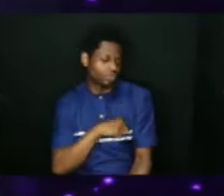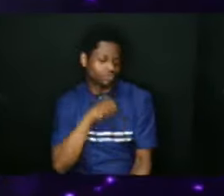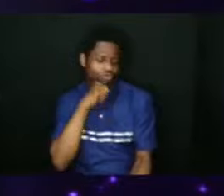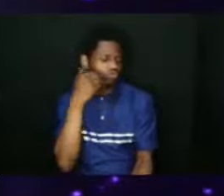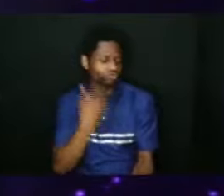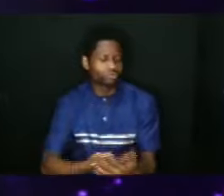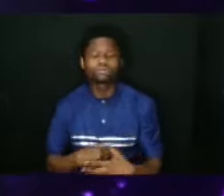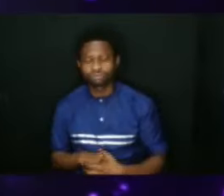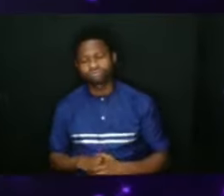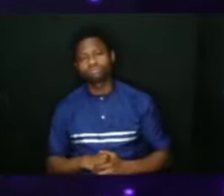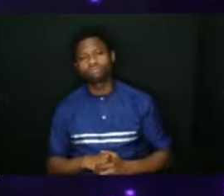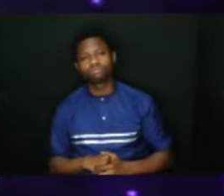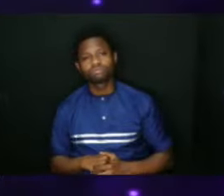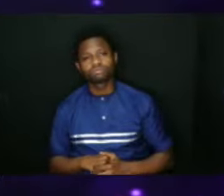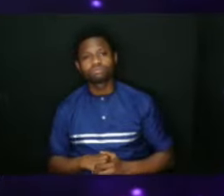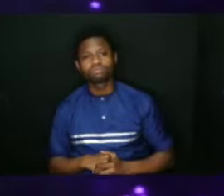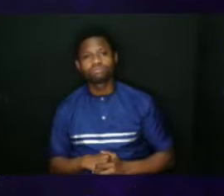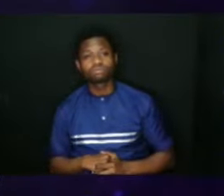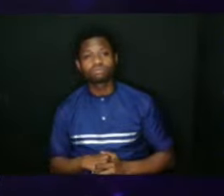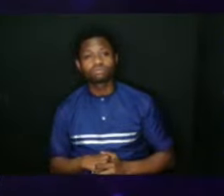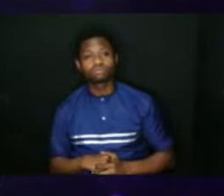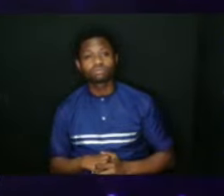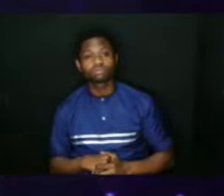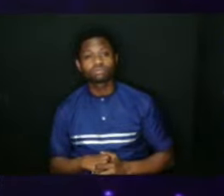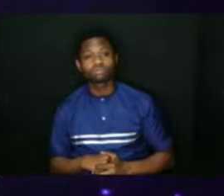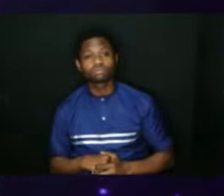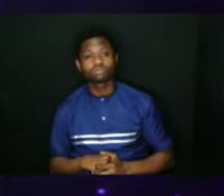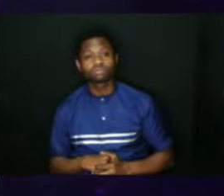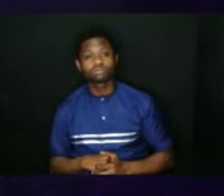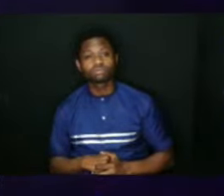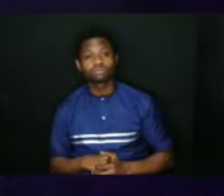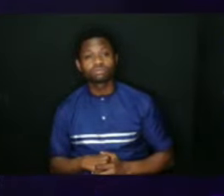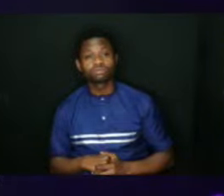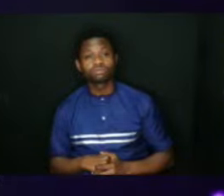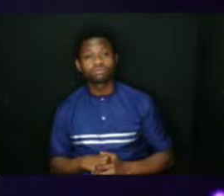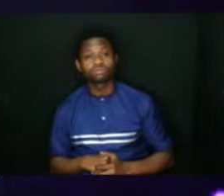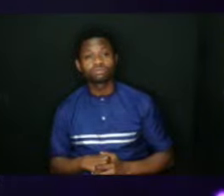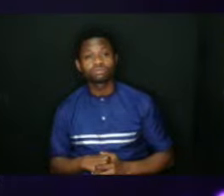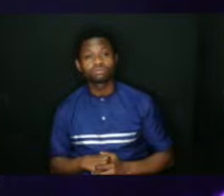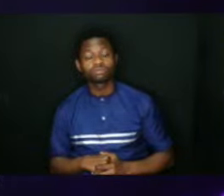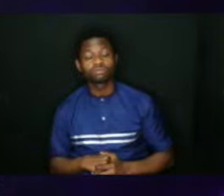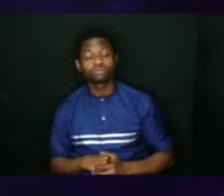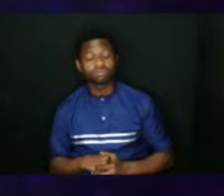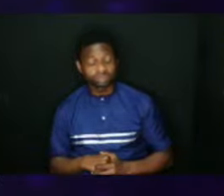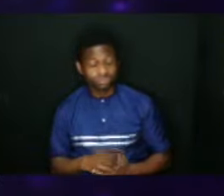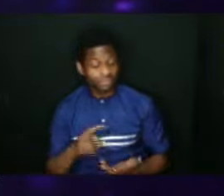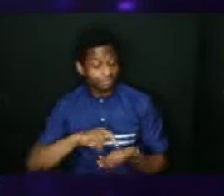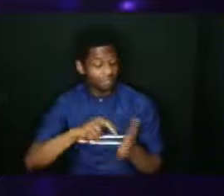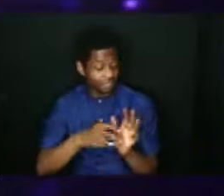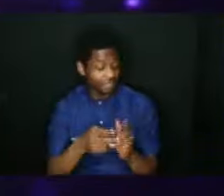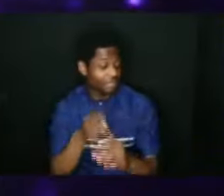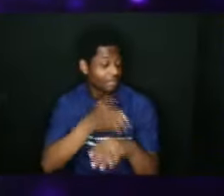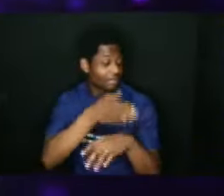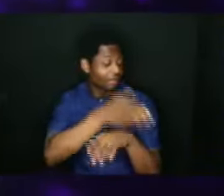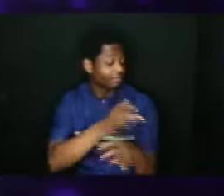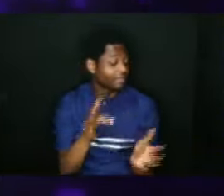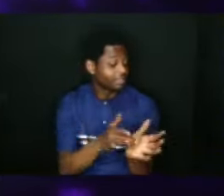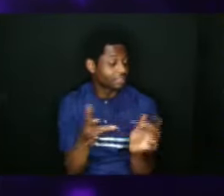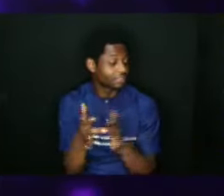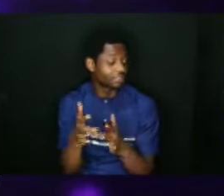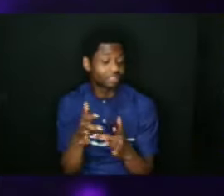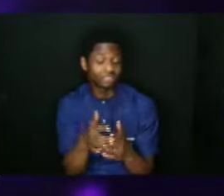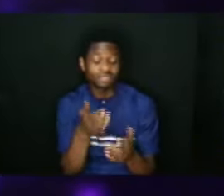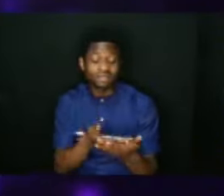bought, it means that after Jesus has purchased us, no other person has the right to be able to